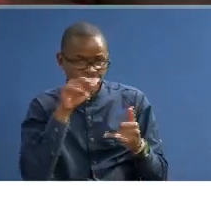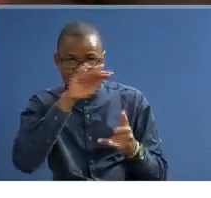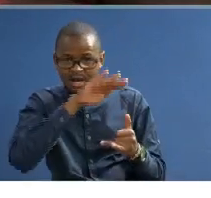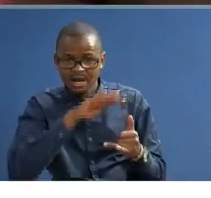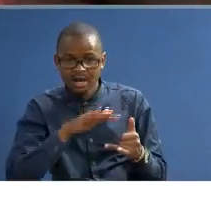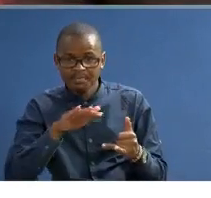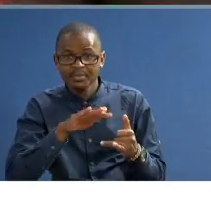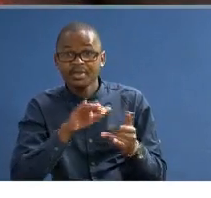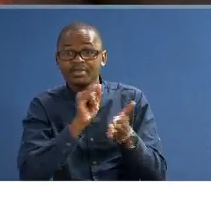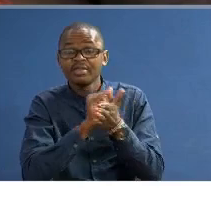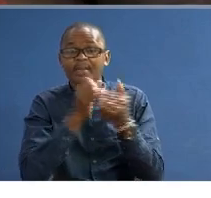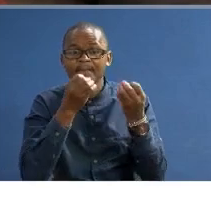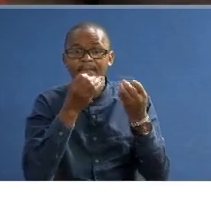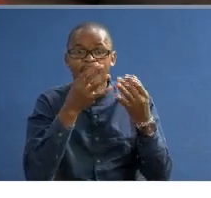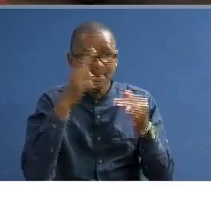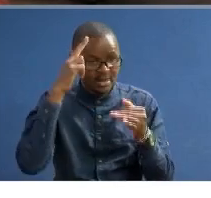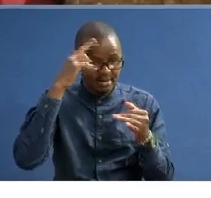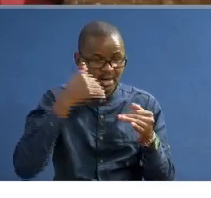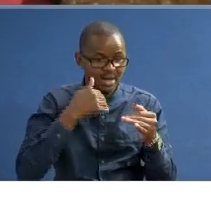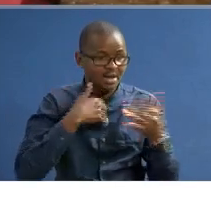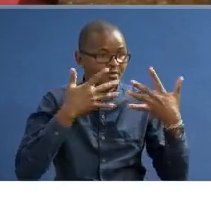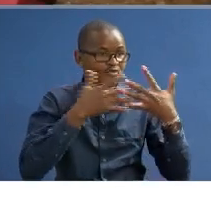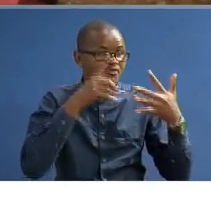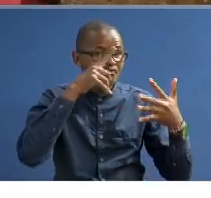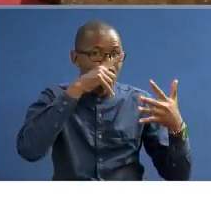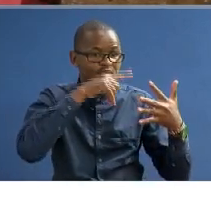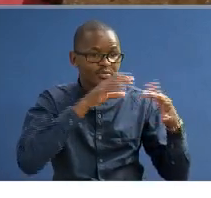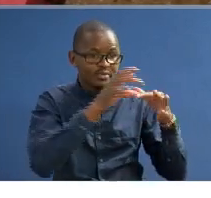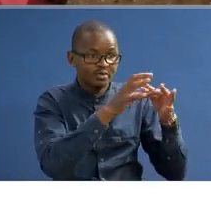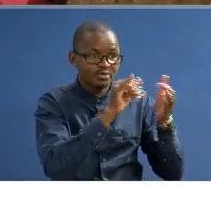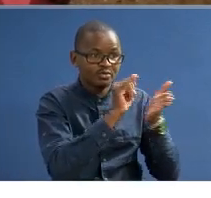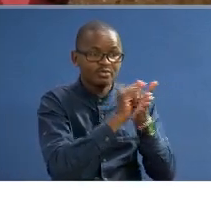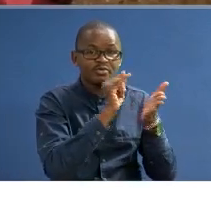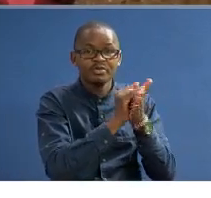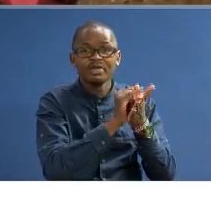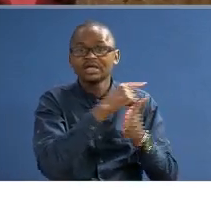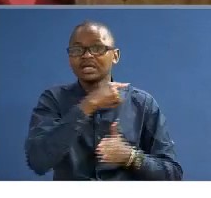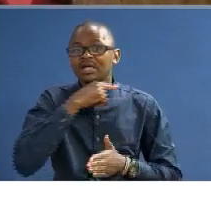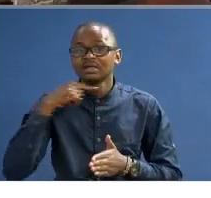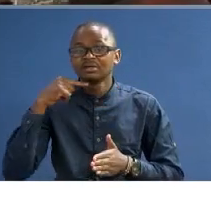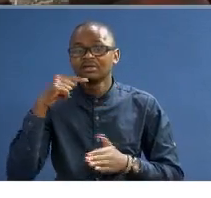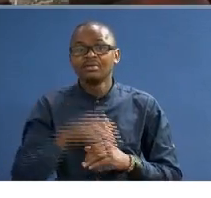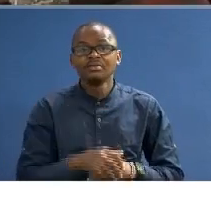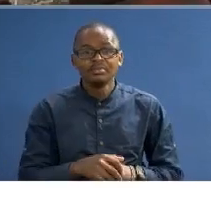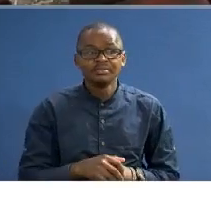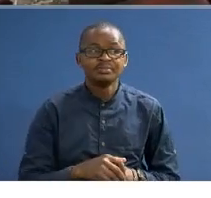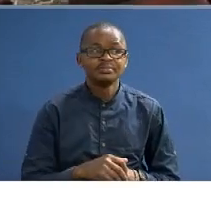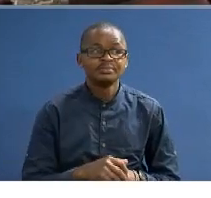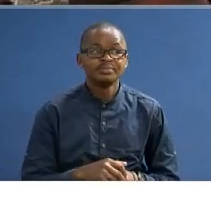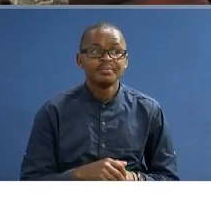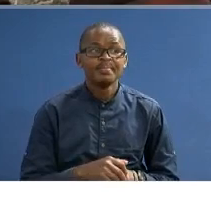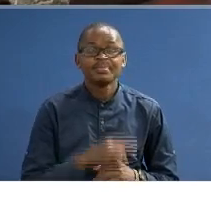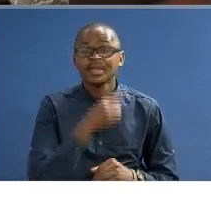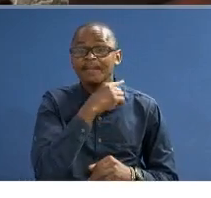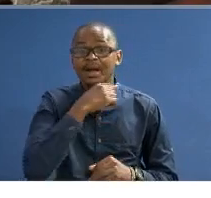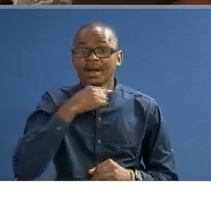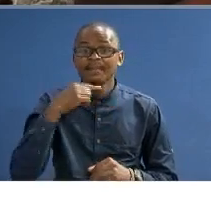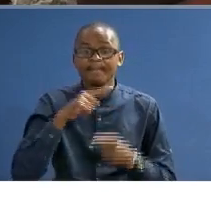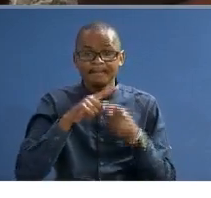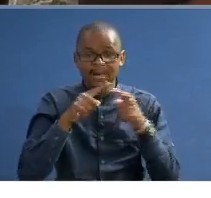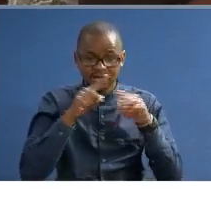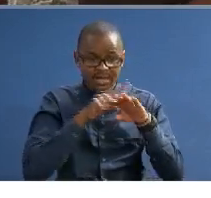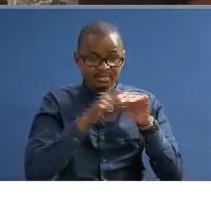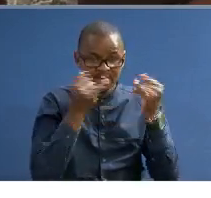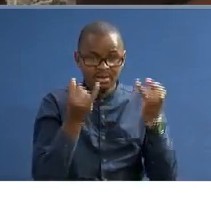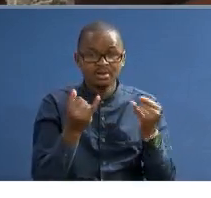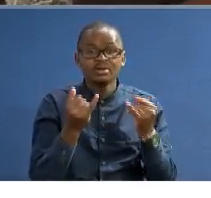area and that several suspects have been arrested in connection to Sunday's murder. There's been a murder, but at the